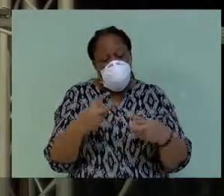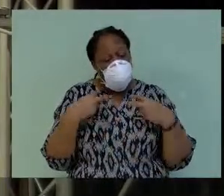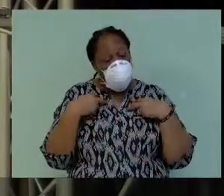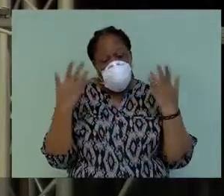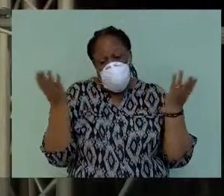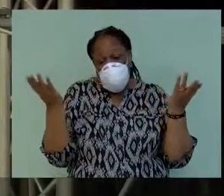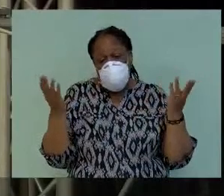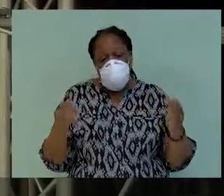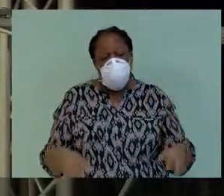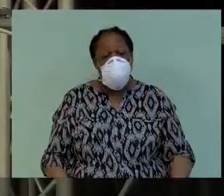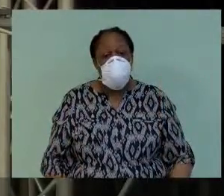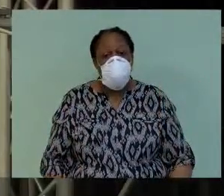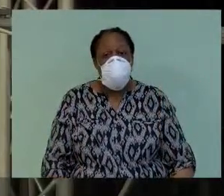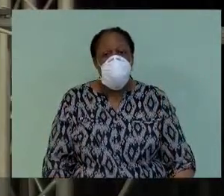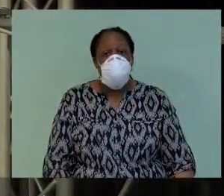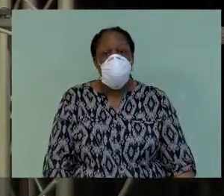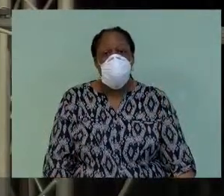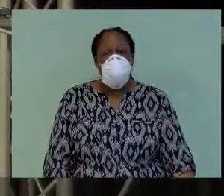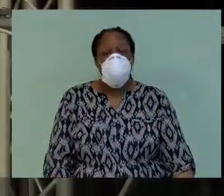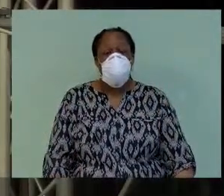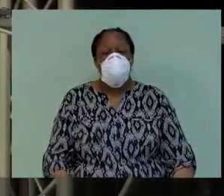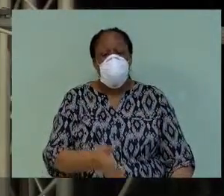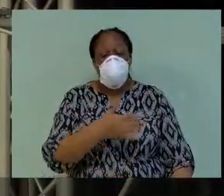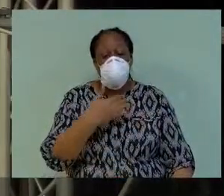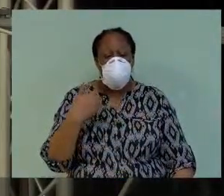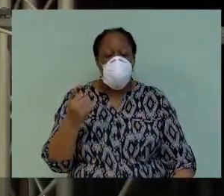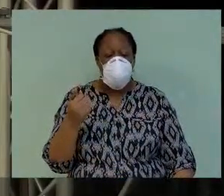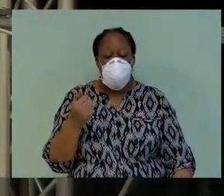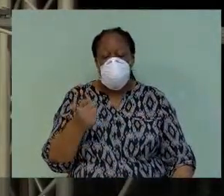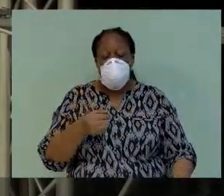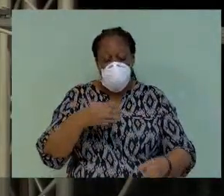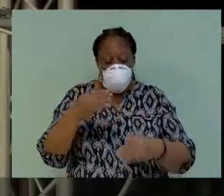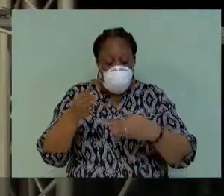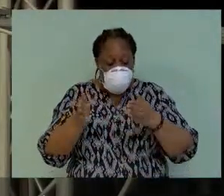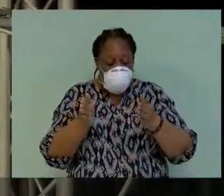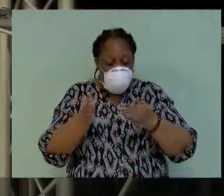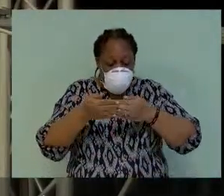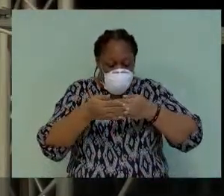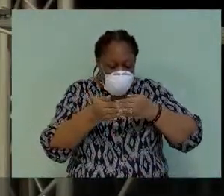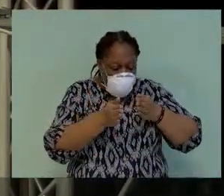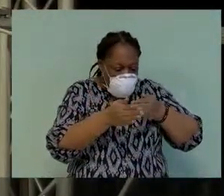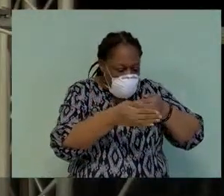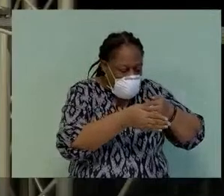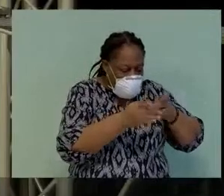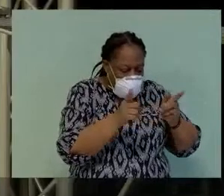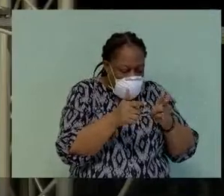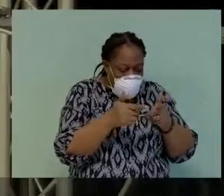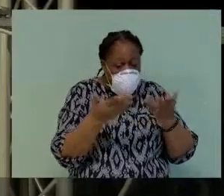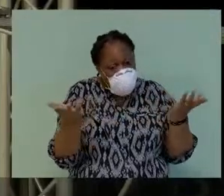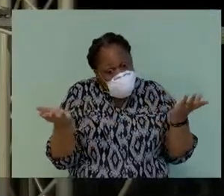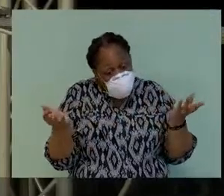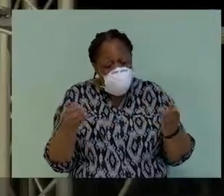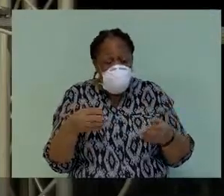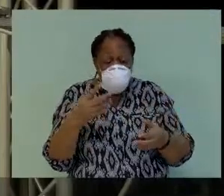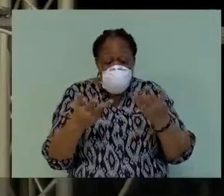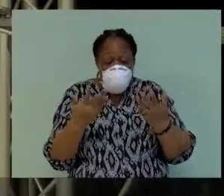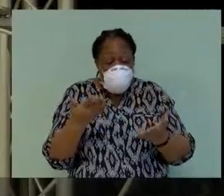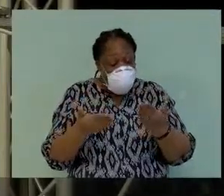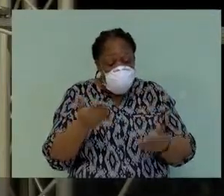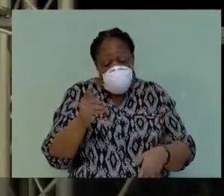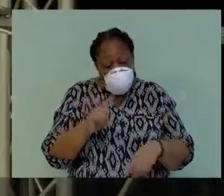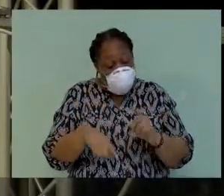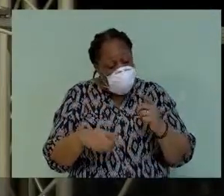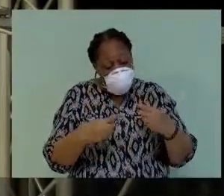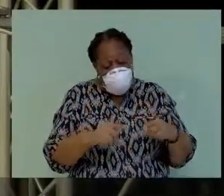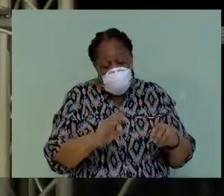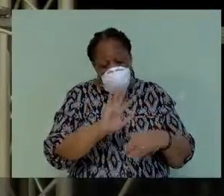and depends on the spacing in your office and the